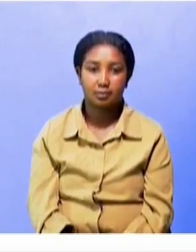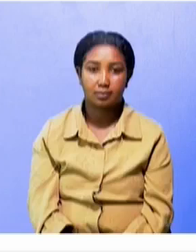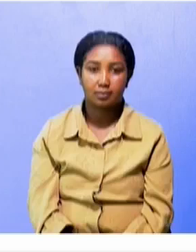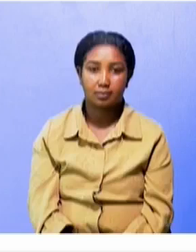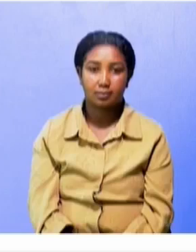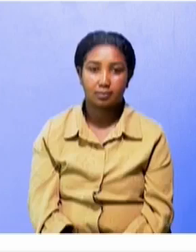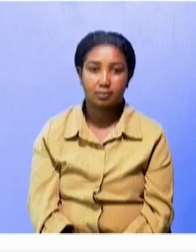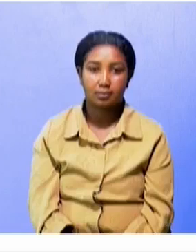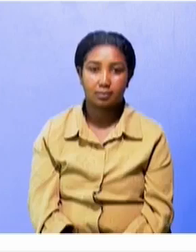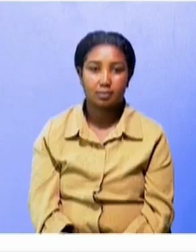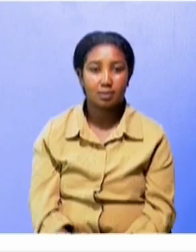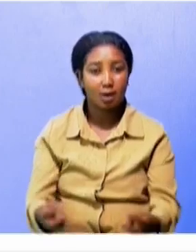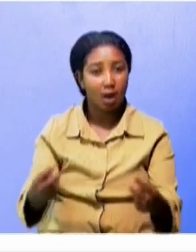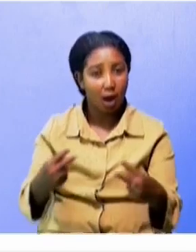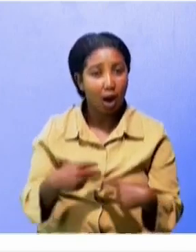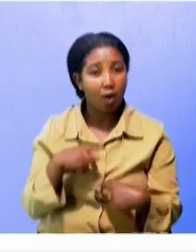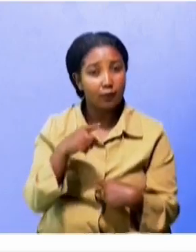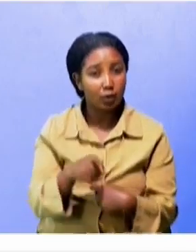ever